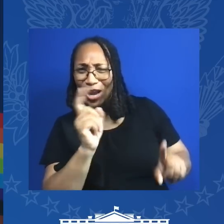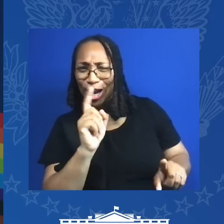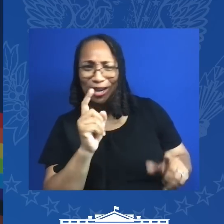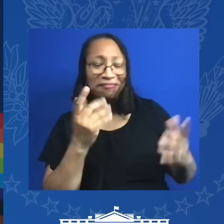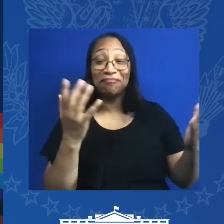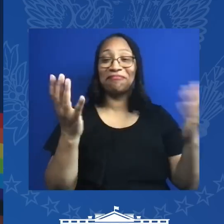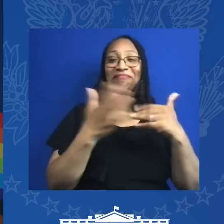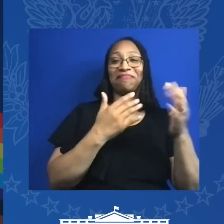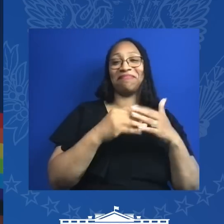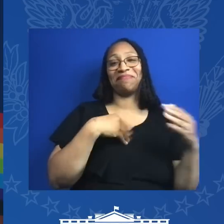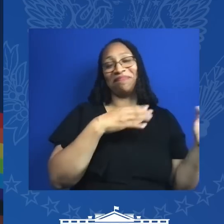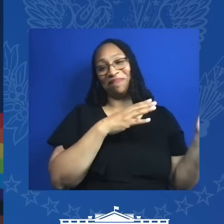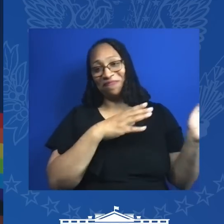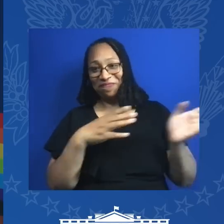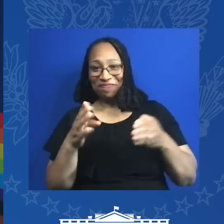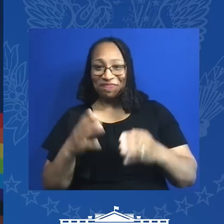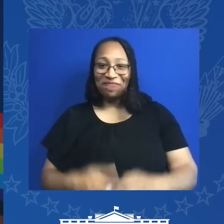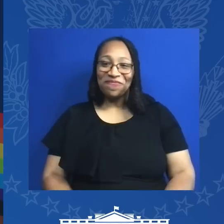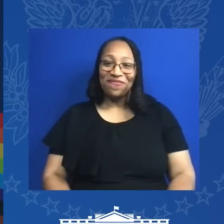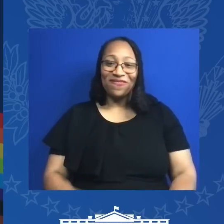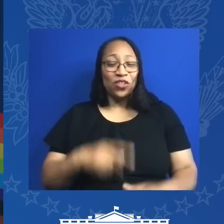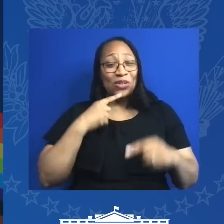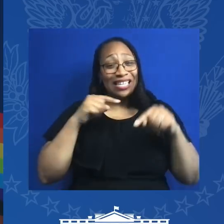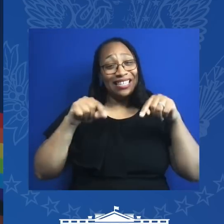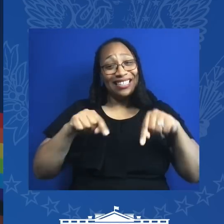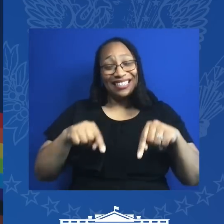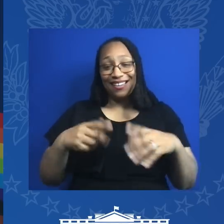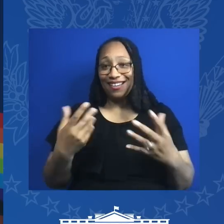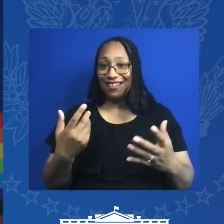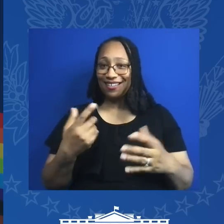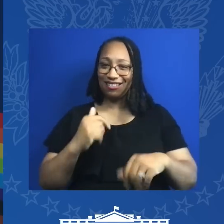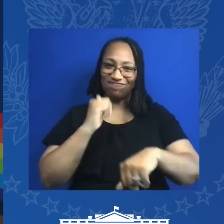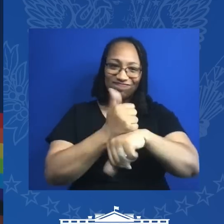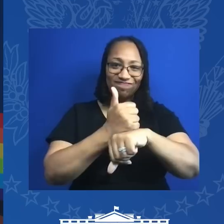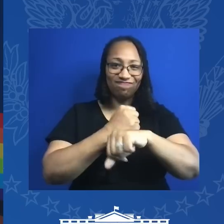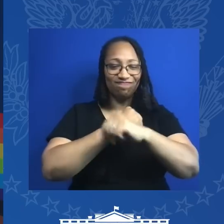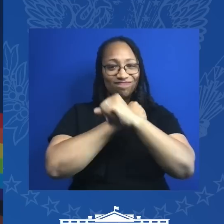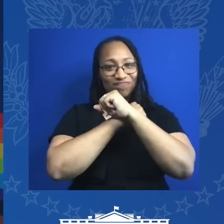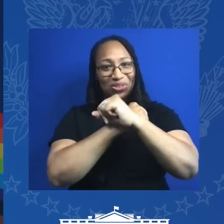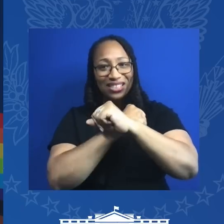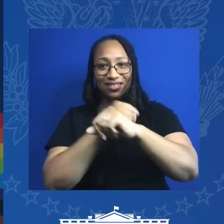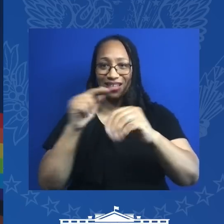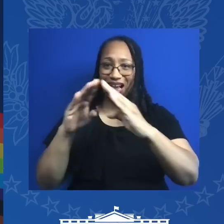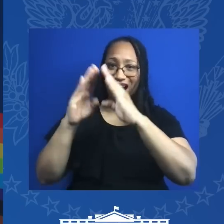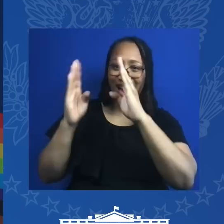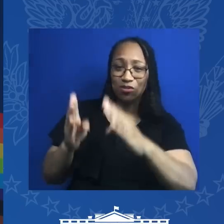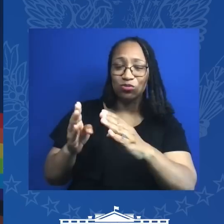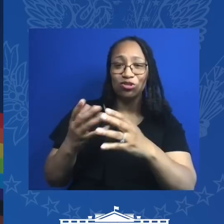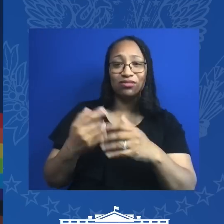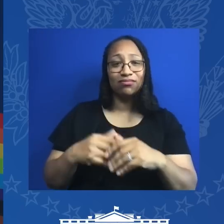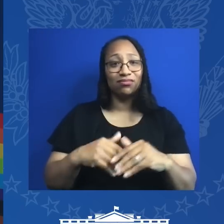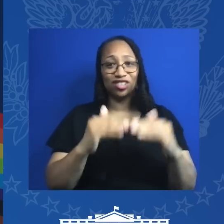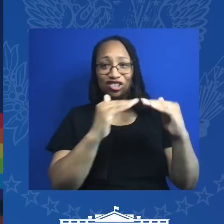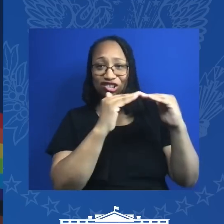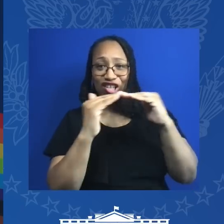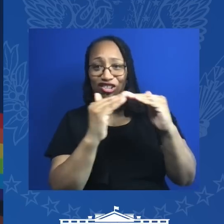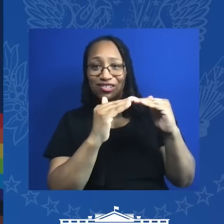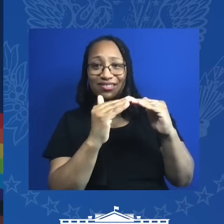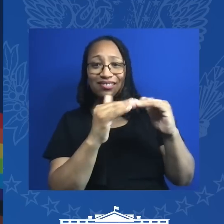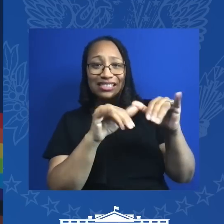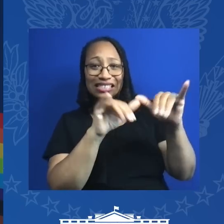healthcare, education, and the justice system. We're combating dangerous and cruel practices of conversion